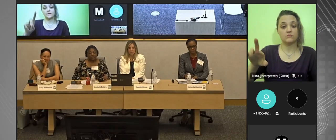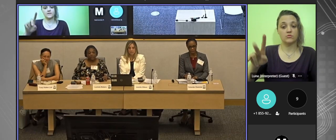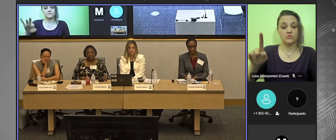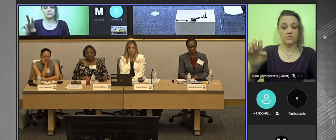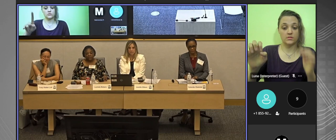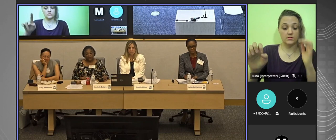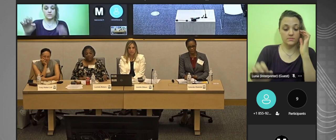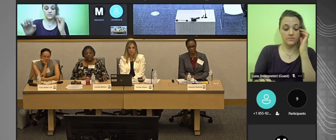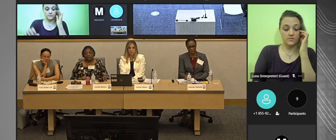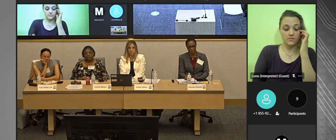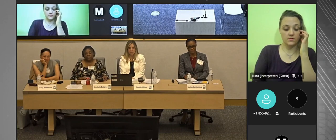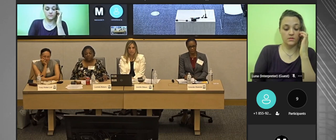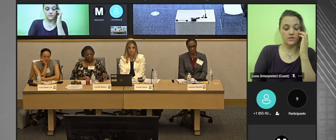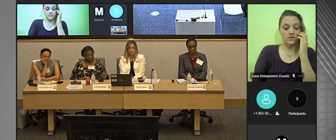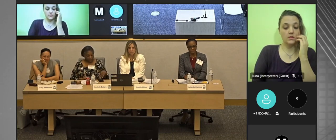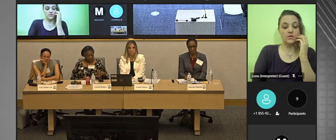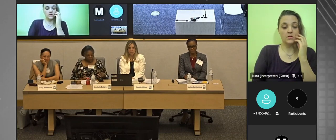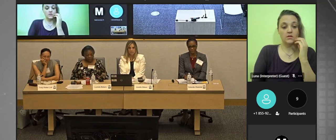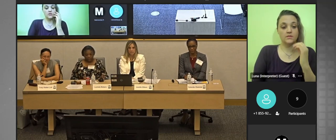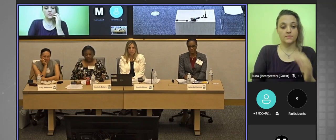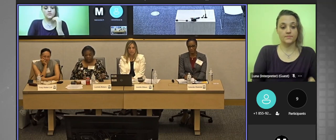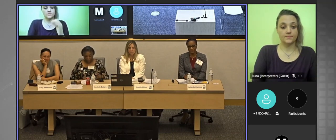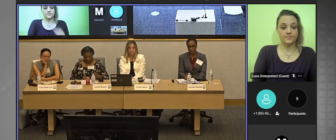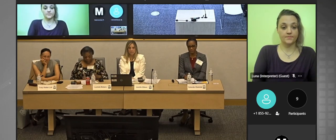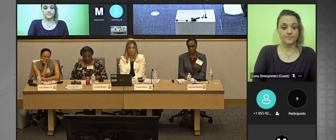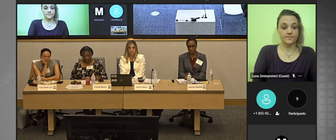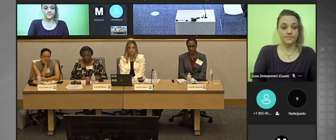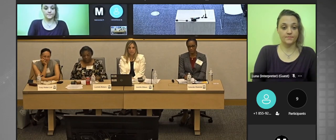Next, we have David Burke.